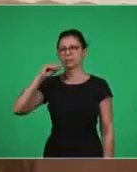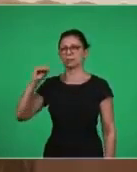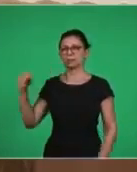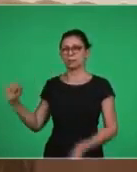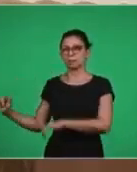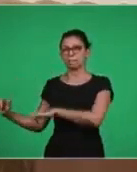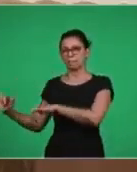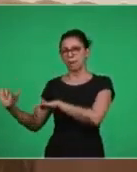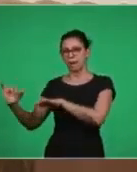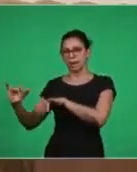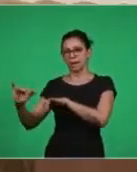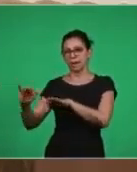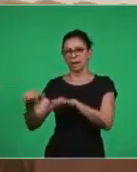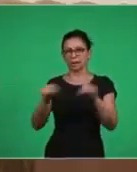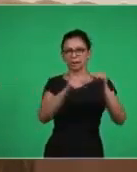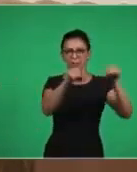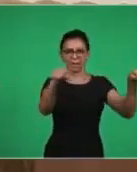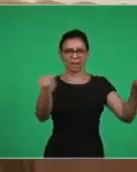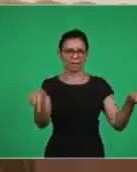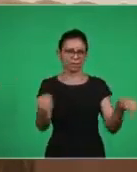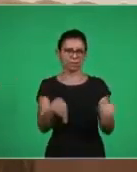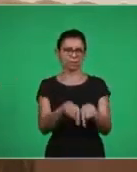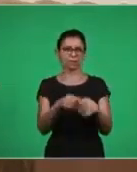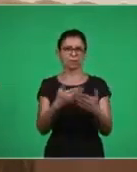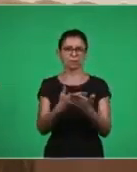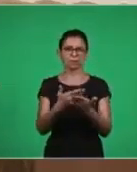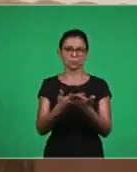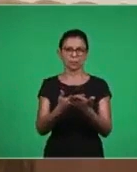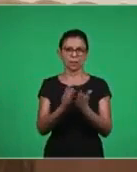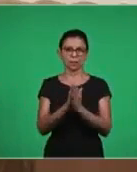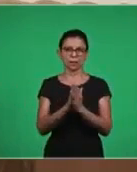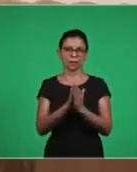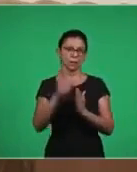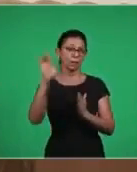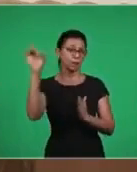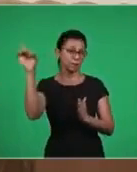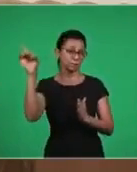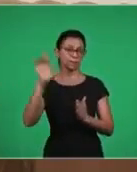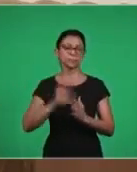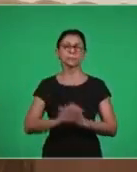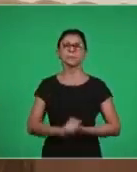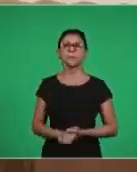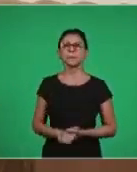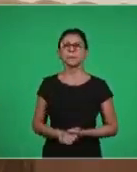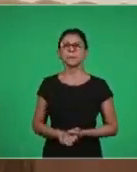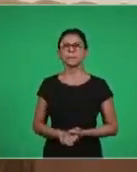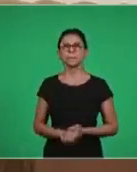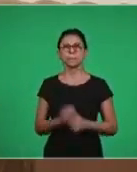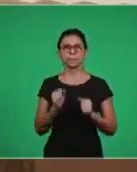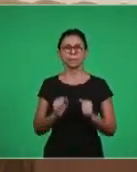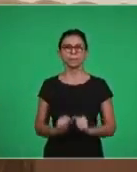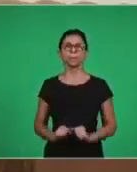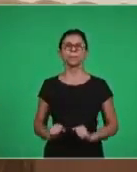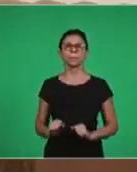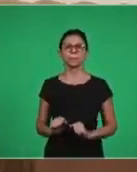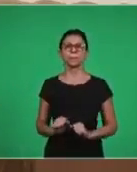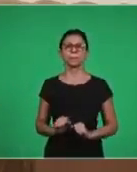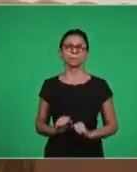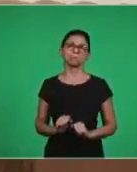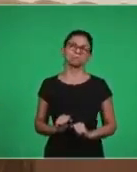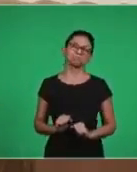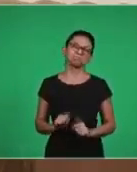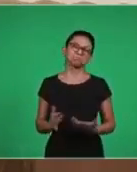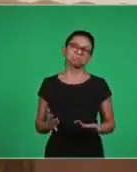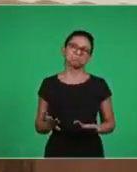to their own classes to study the Word of God. Naturally, the brethren can also use the